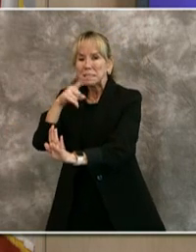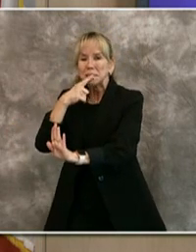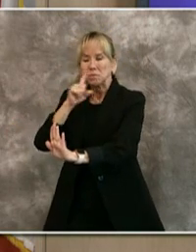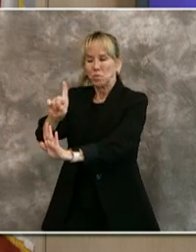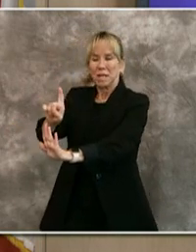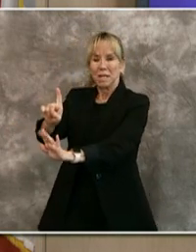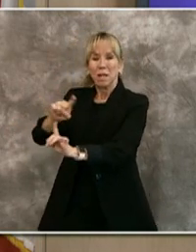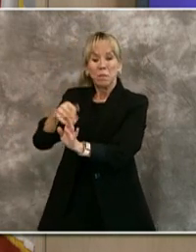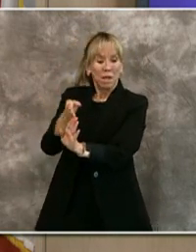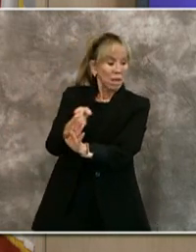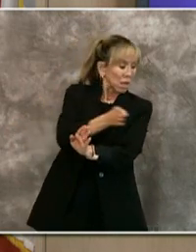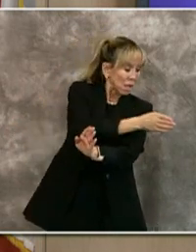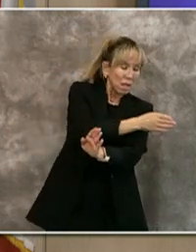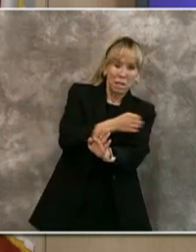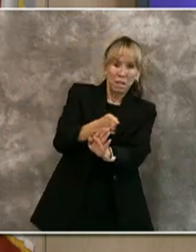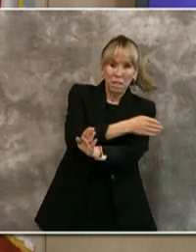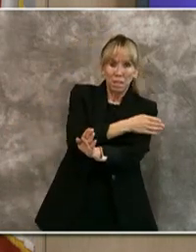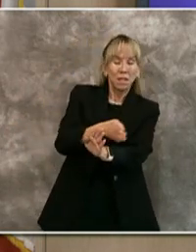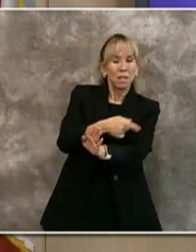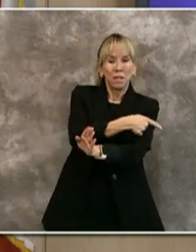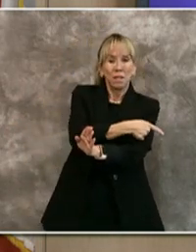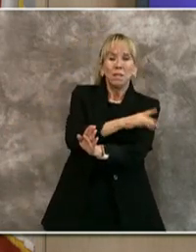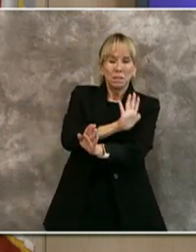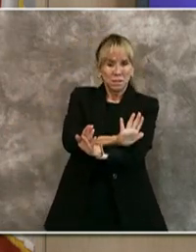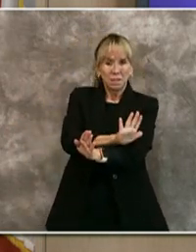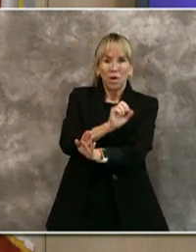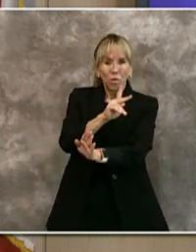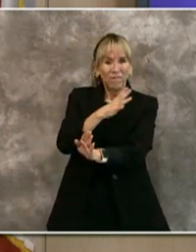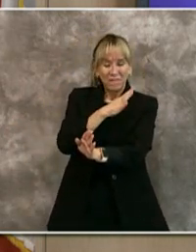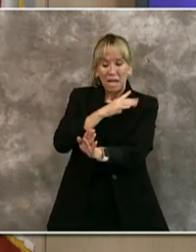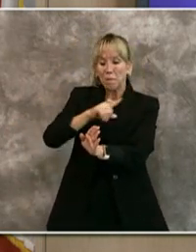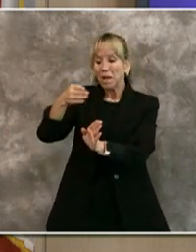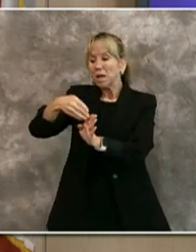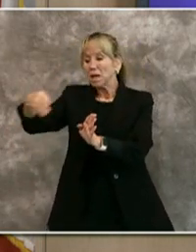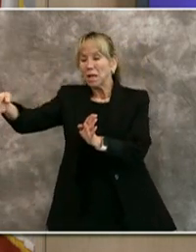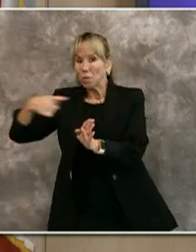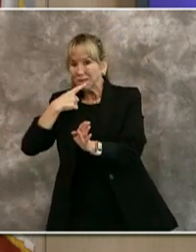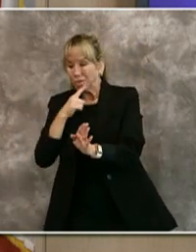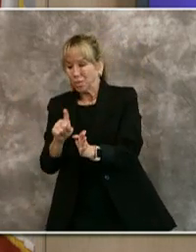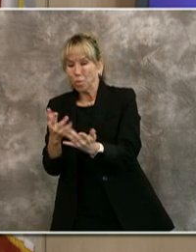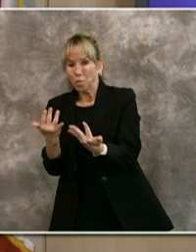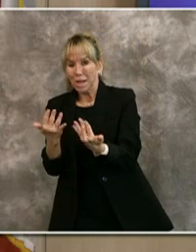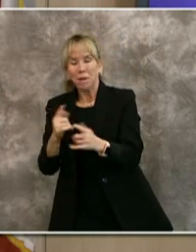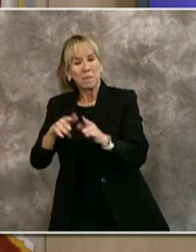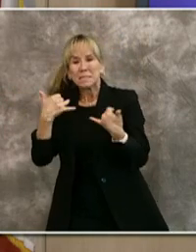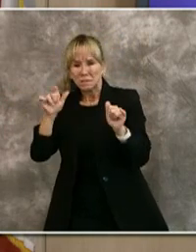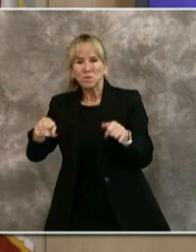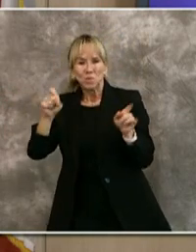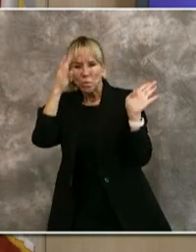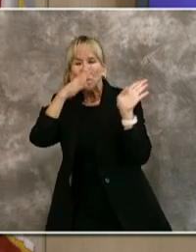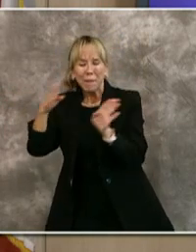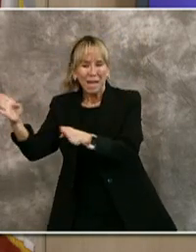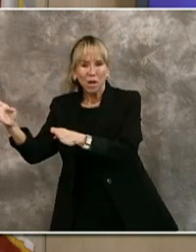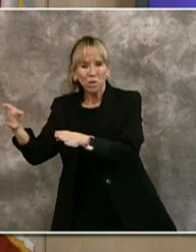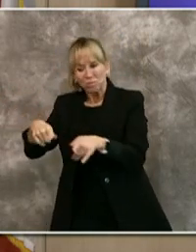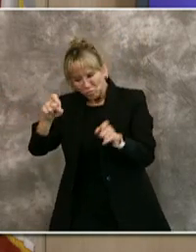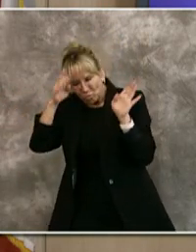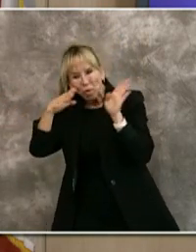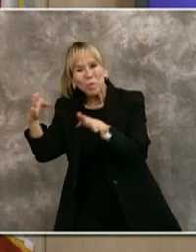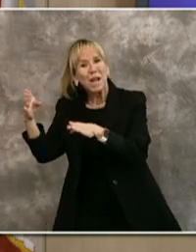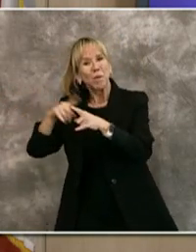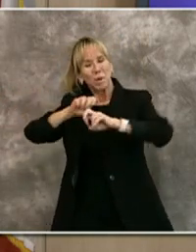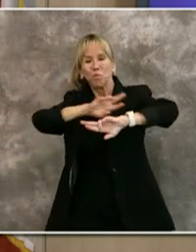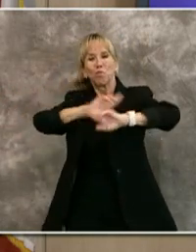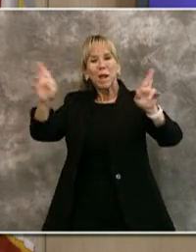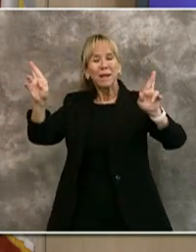in the future to reopen. So I don't think there's an inconsistency there at all. We're not saying that we're going to reopen anything